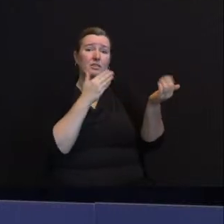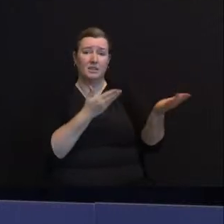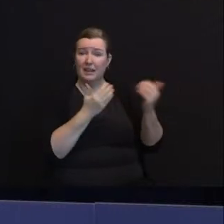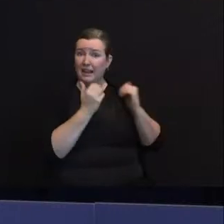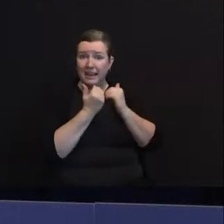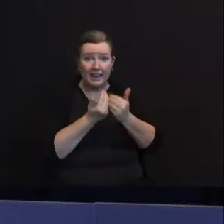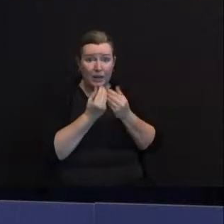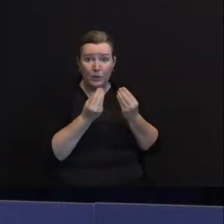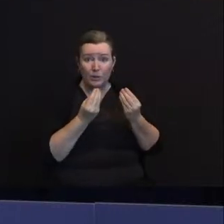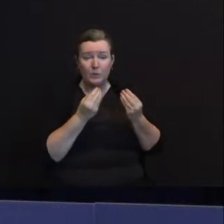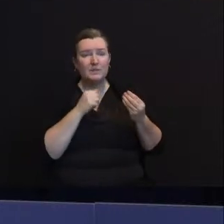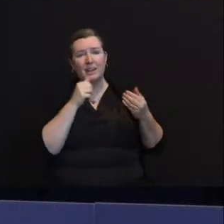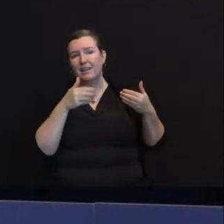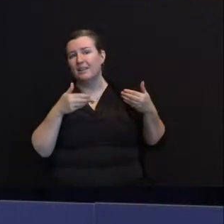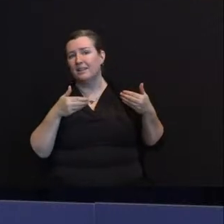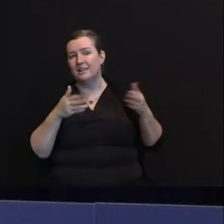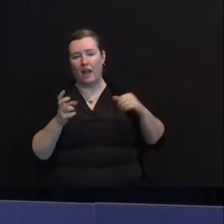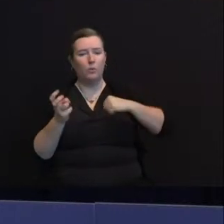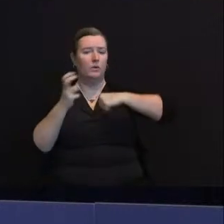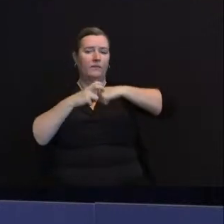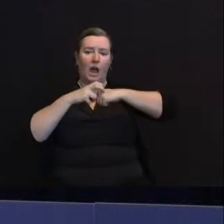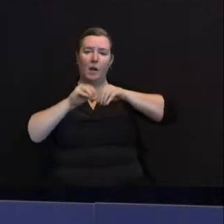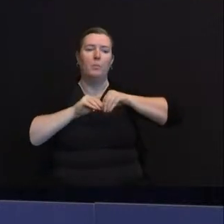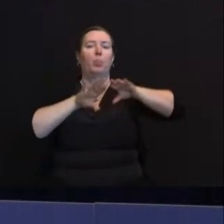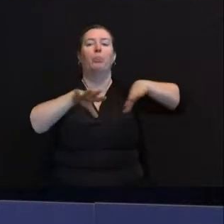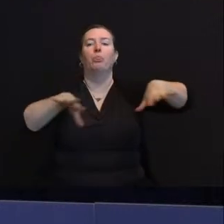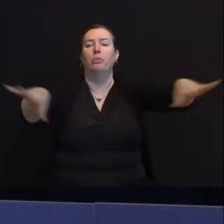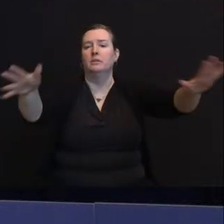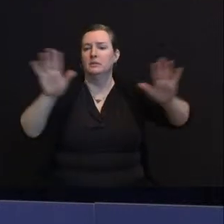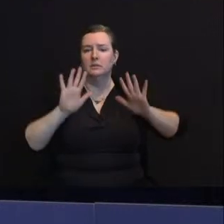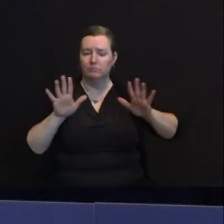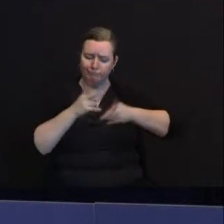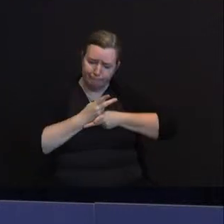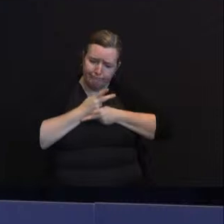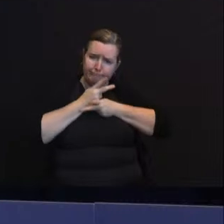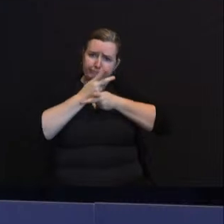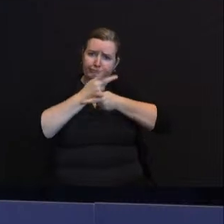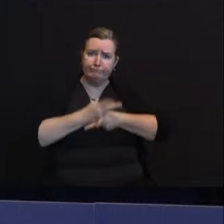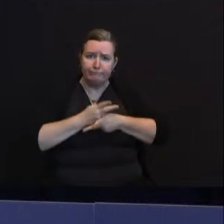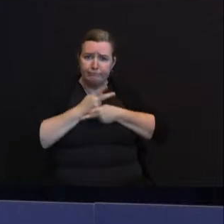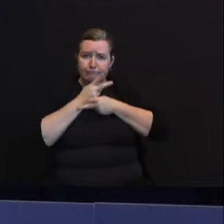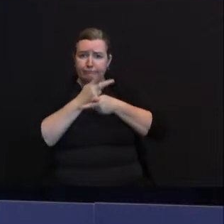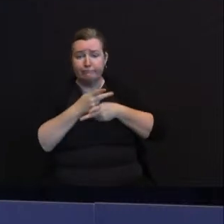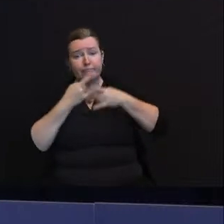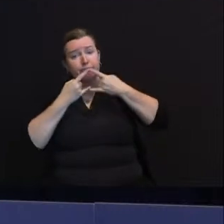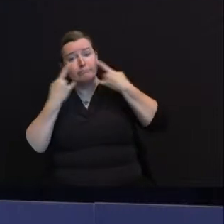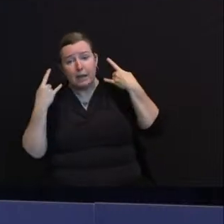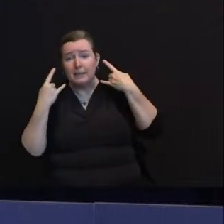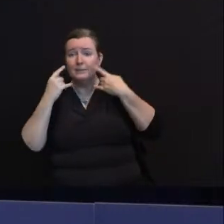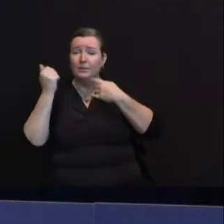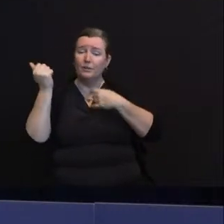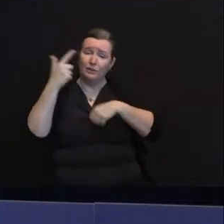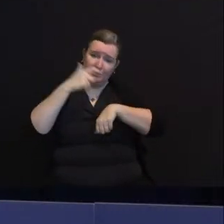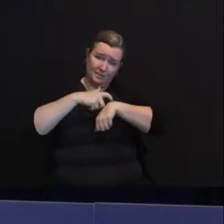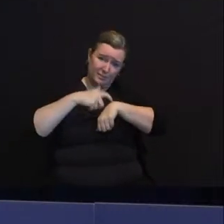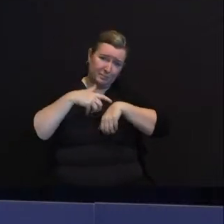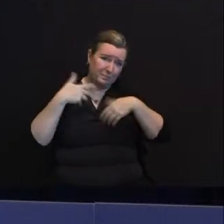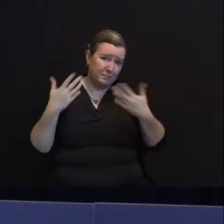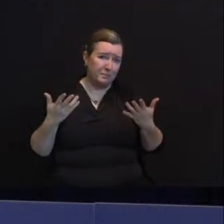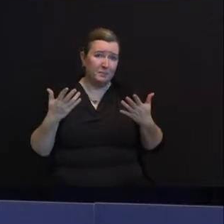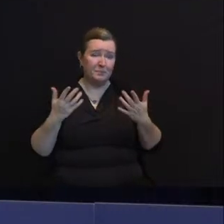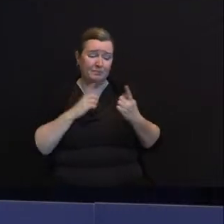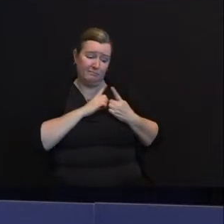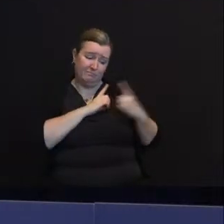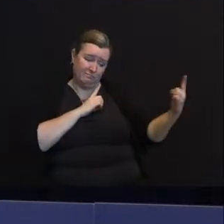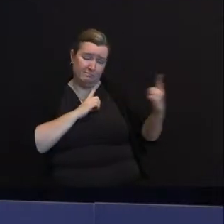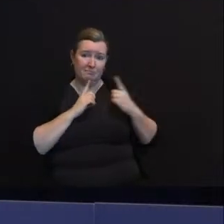virus to spread. We can be more vigilant. We can wear a mask at all times. We can socially distance, and